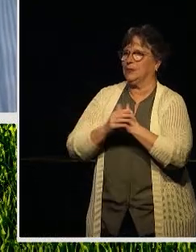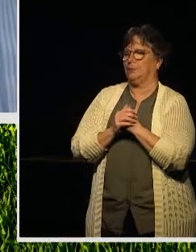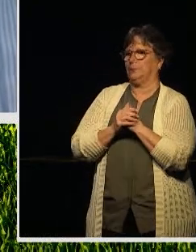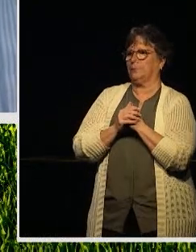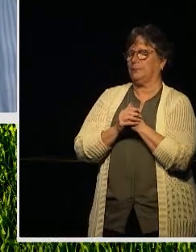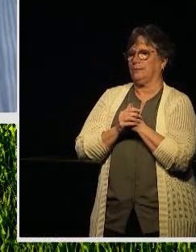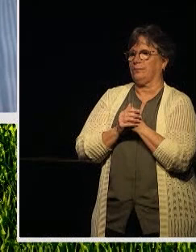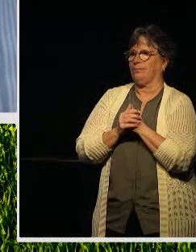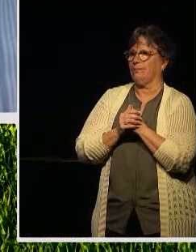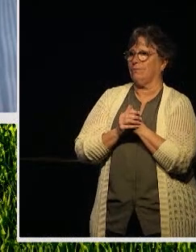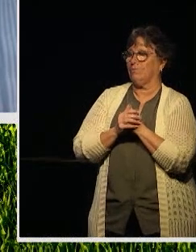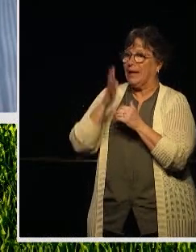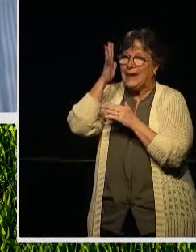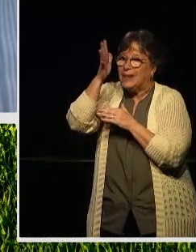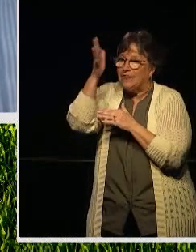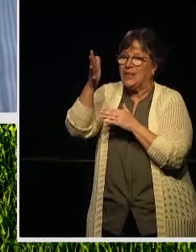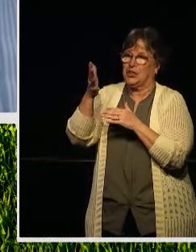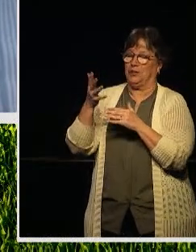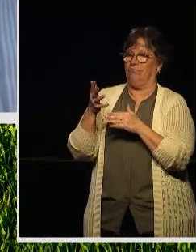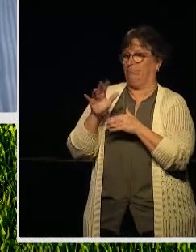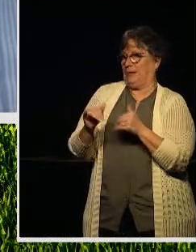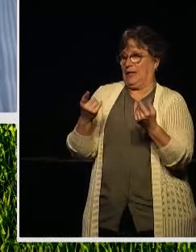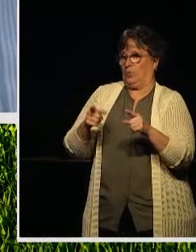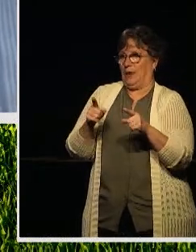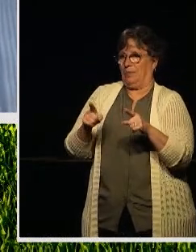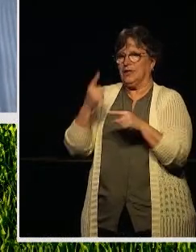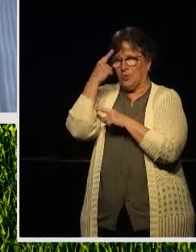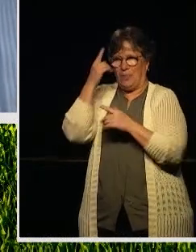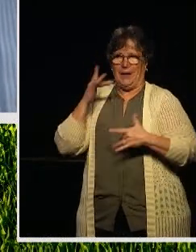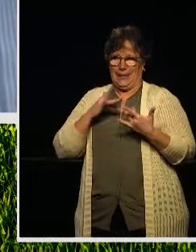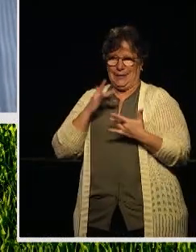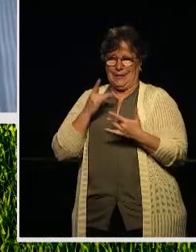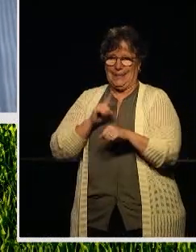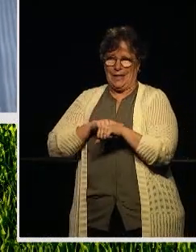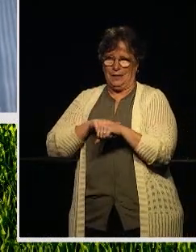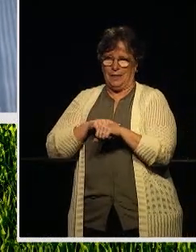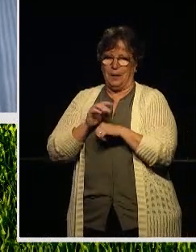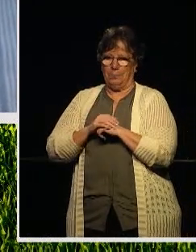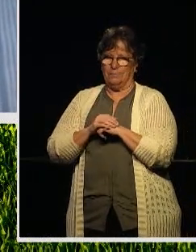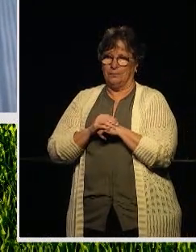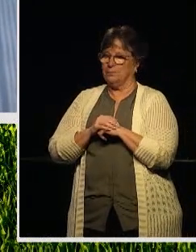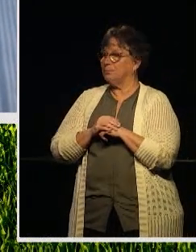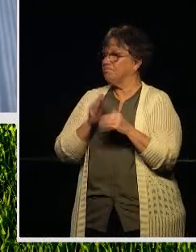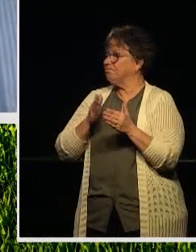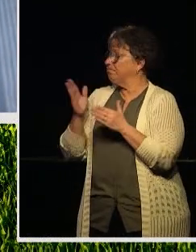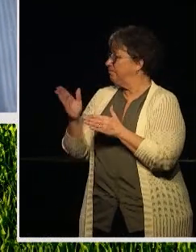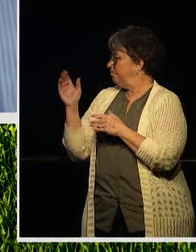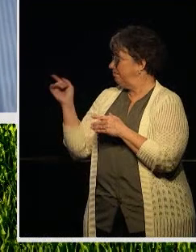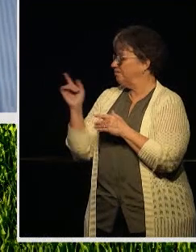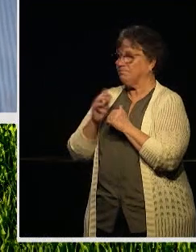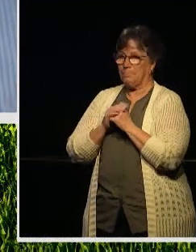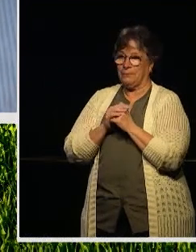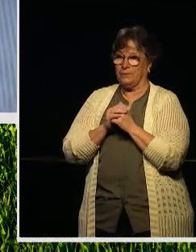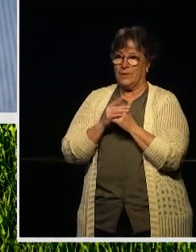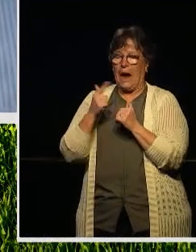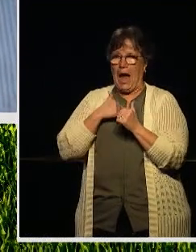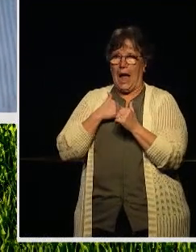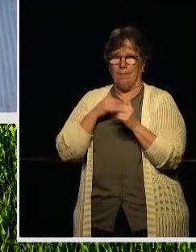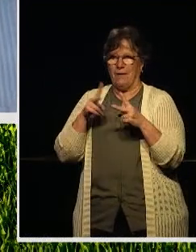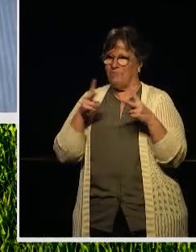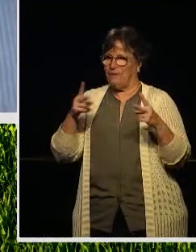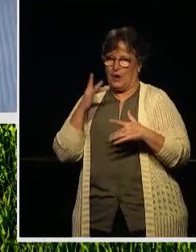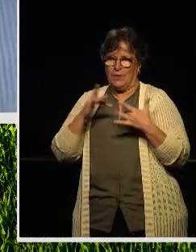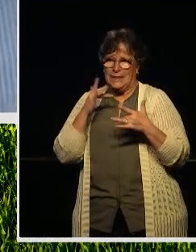of innovation, right? So I think it's an exciting time. Okay, and Vasanth? Yeah, I'm actually very excited. I